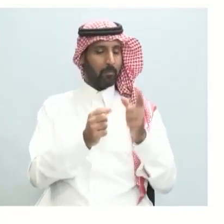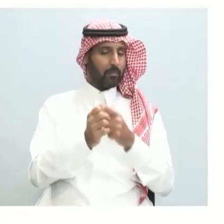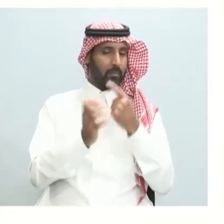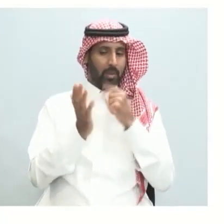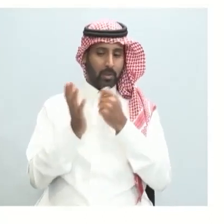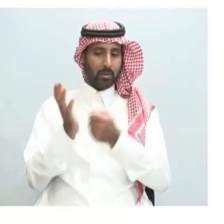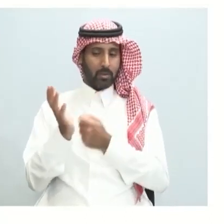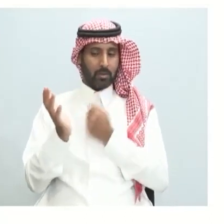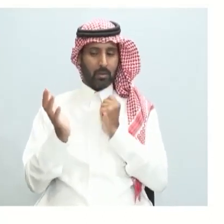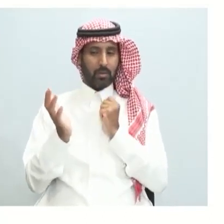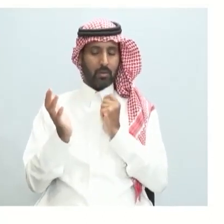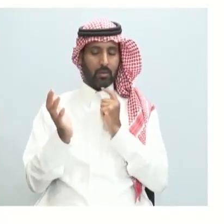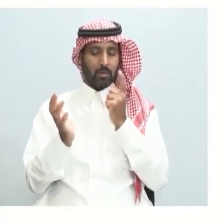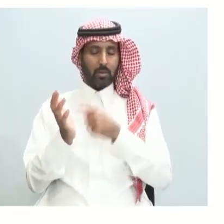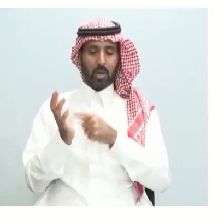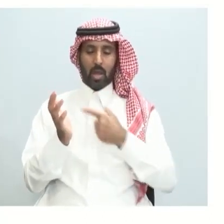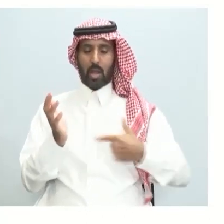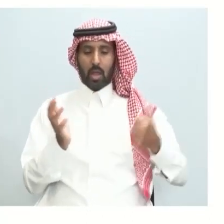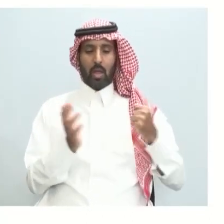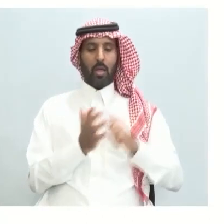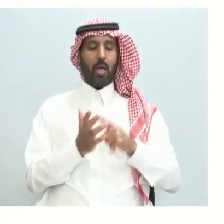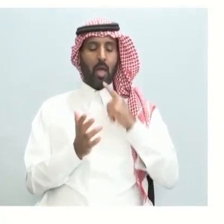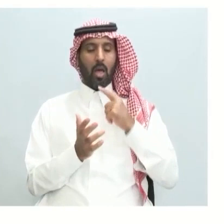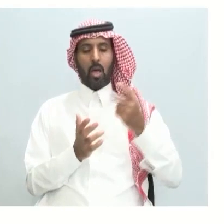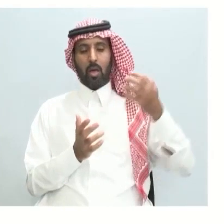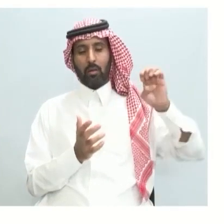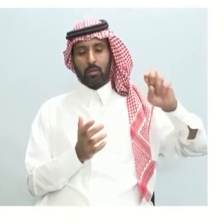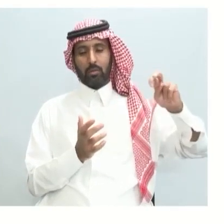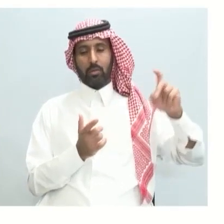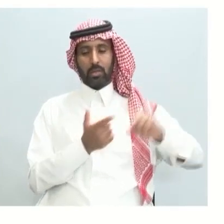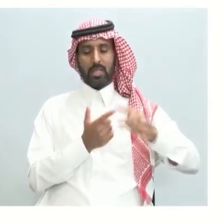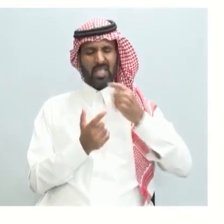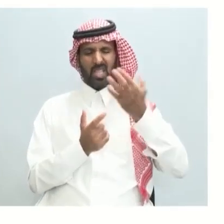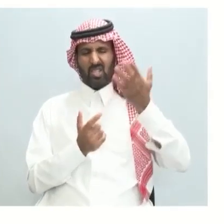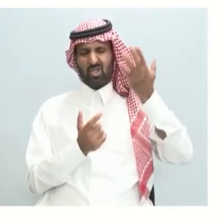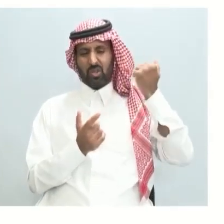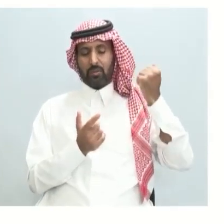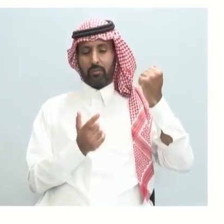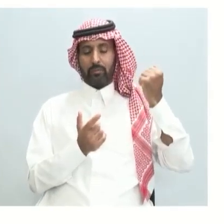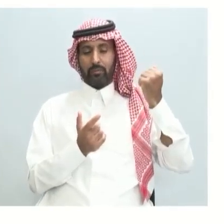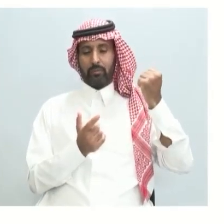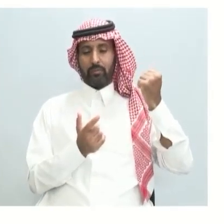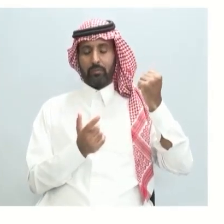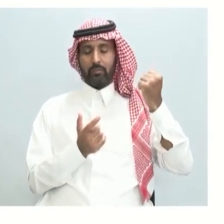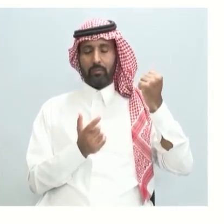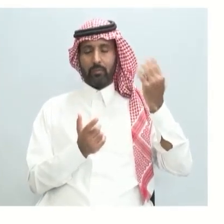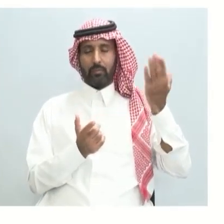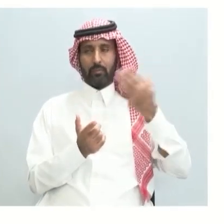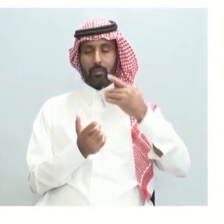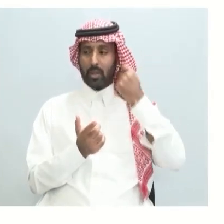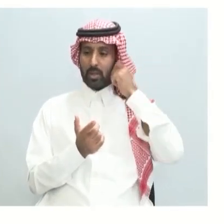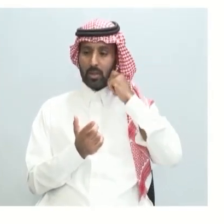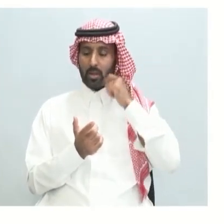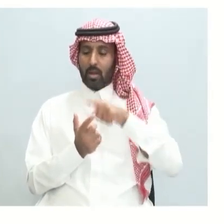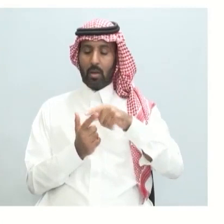said these quotes. Ernestine is from 1861 to 1936. She was from a